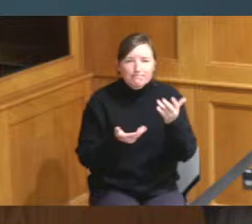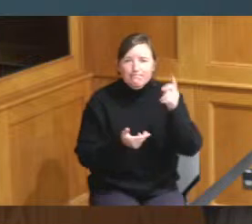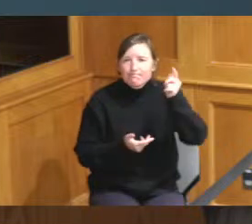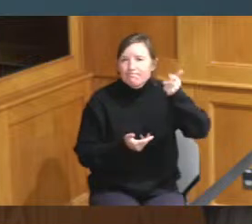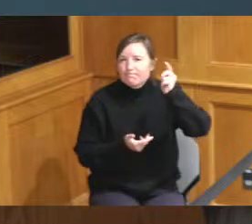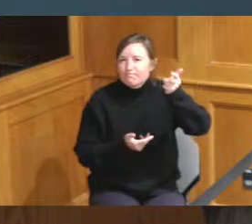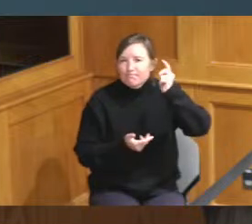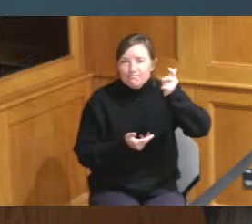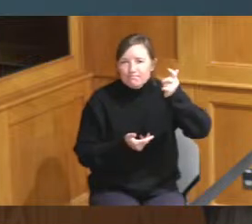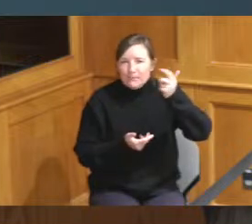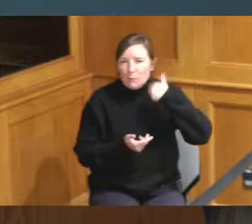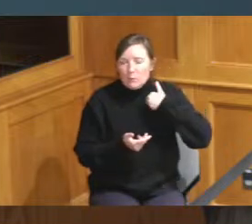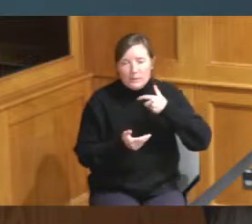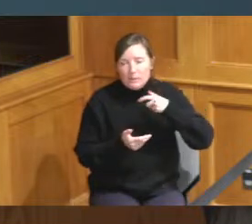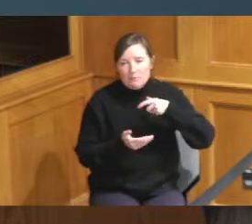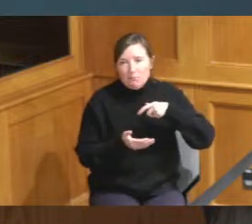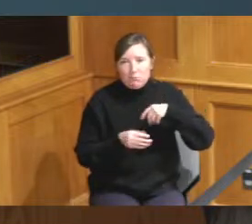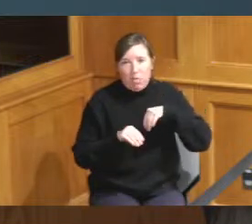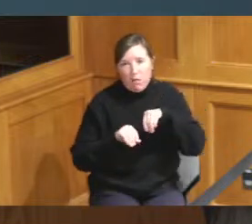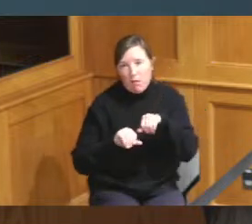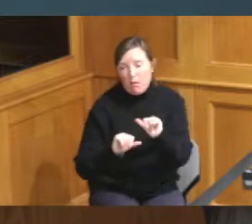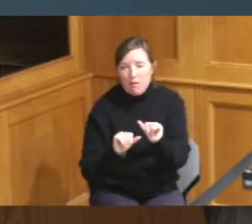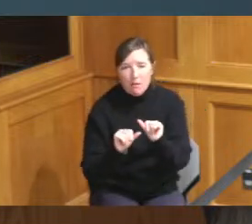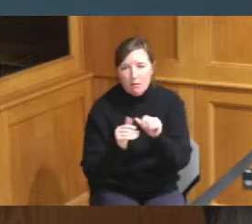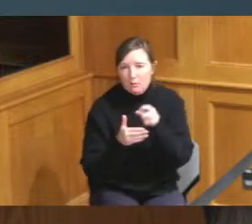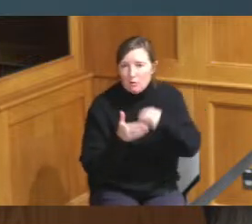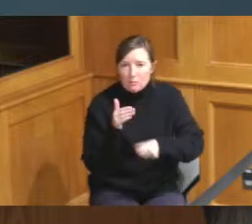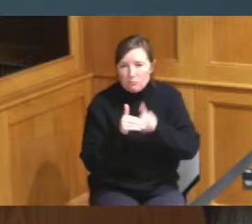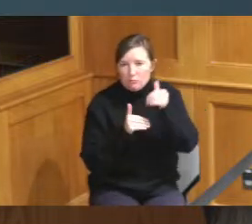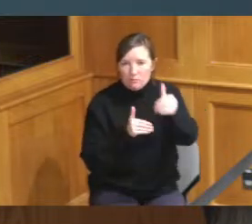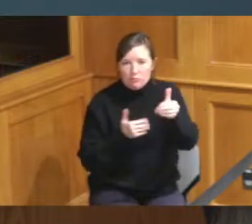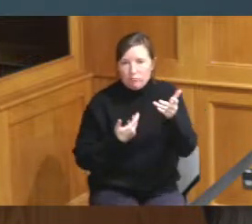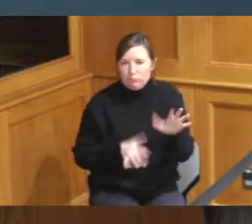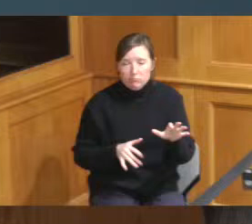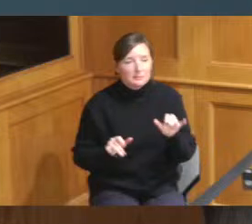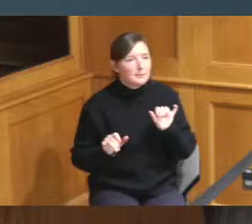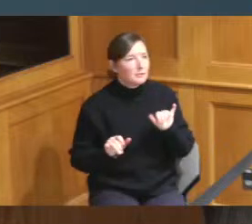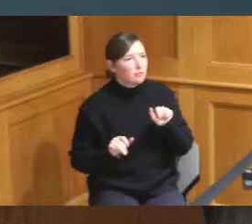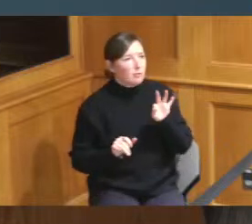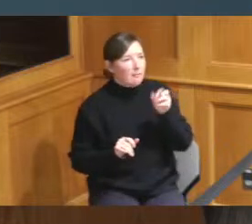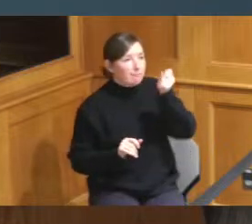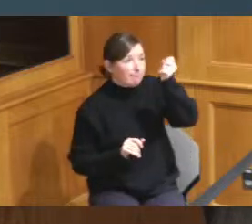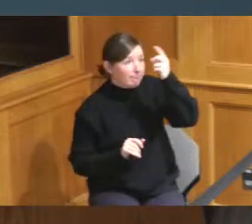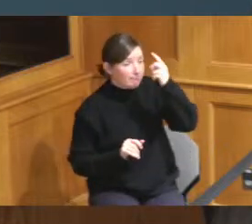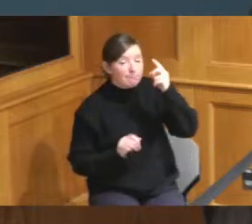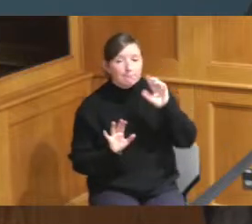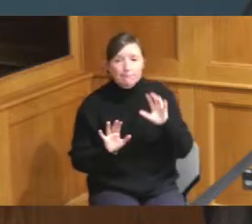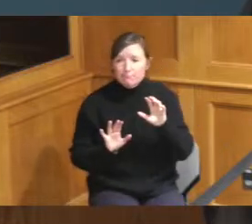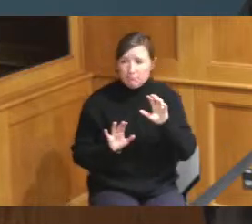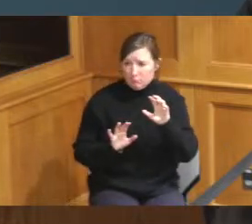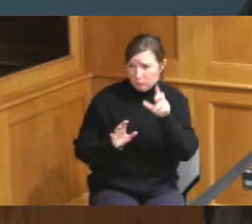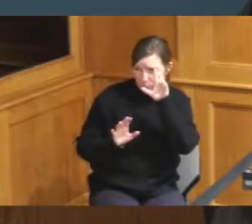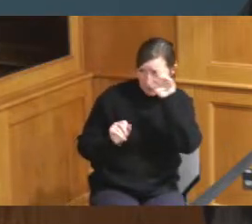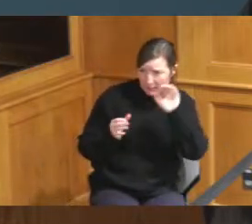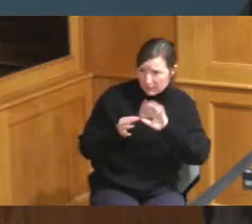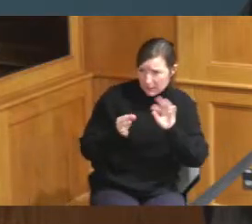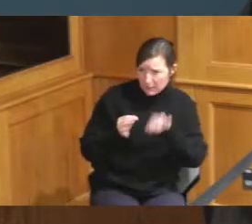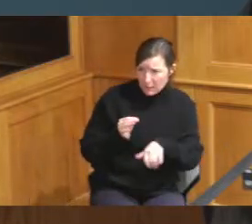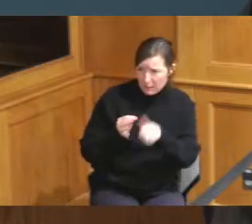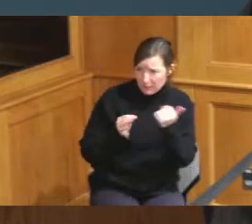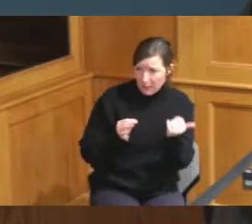that costs us more money. That's what I wanted to make sure. Okay, well, anything else? Nothing